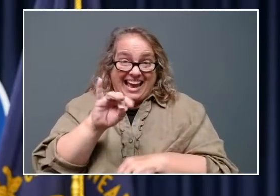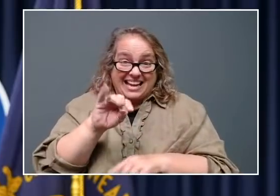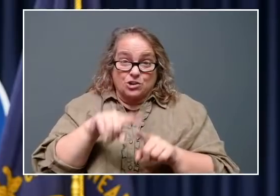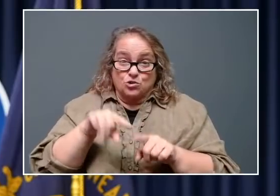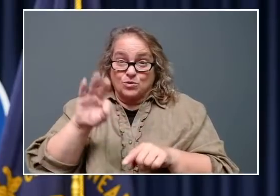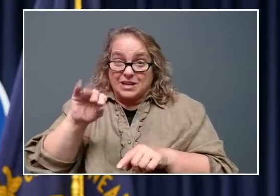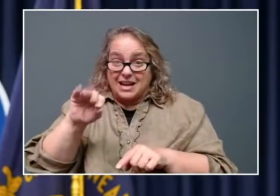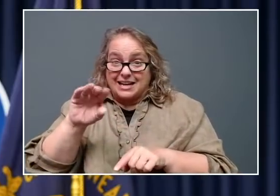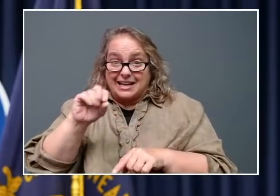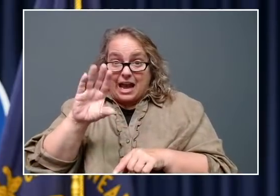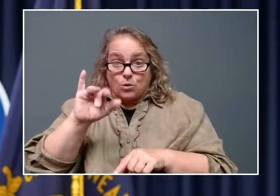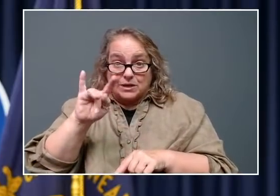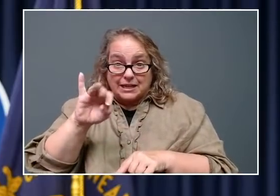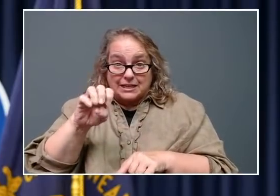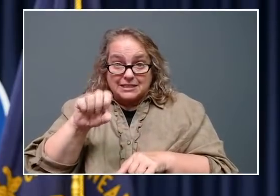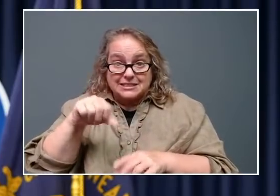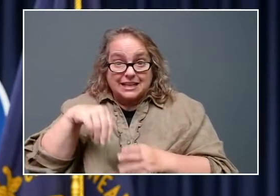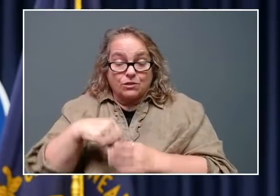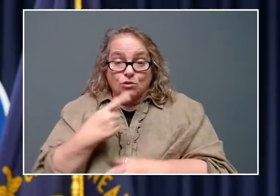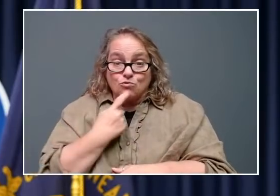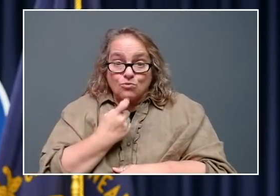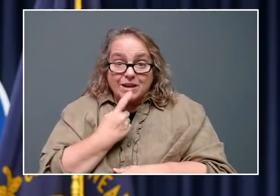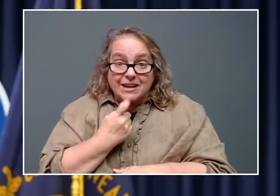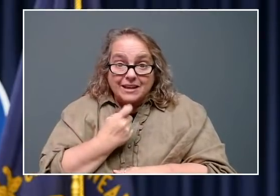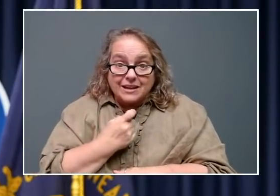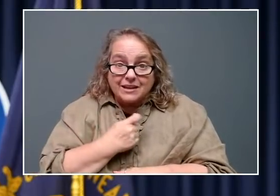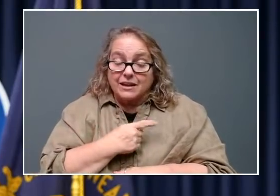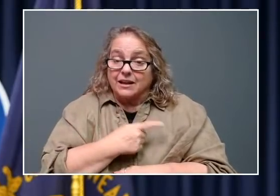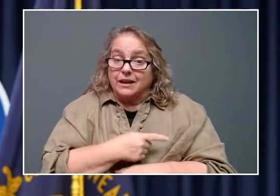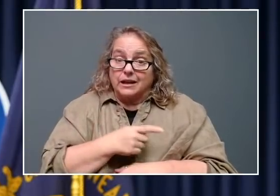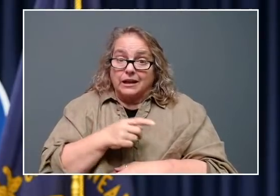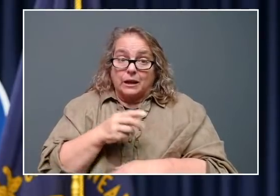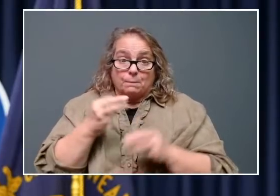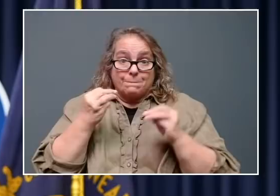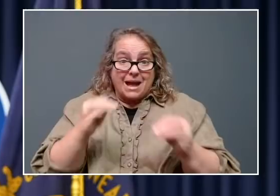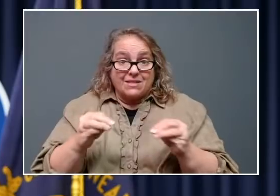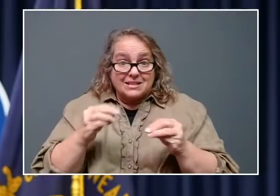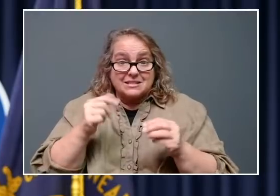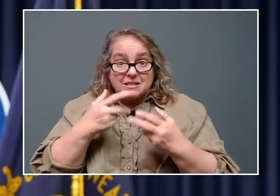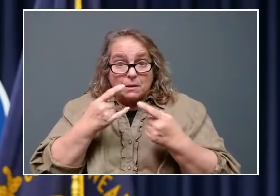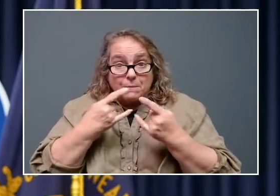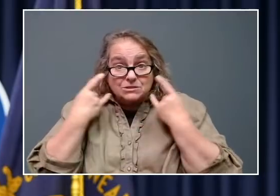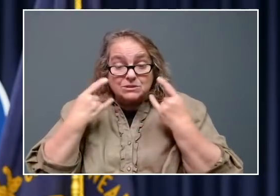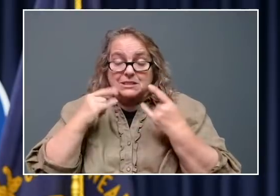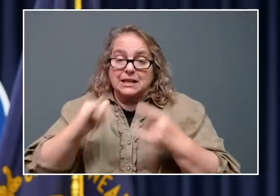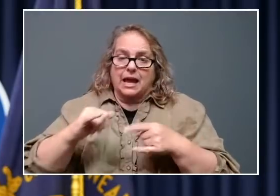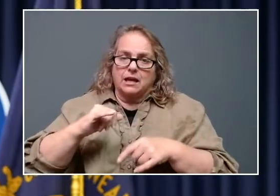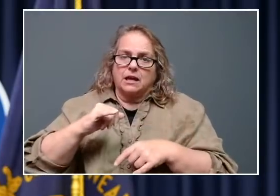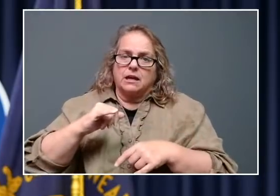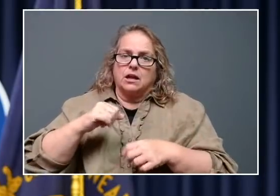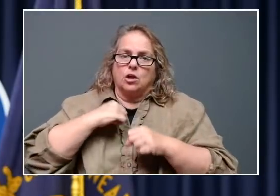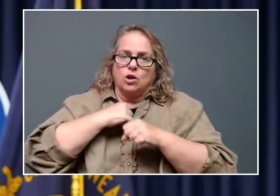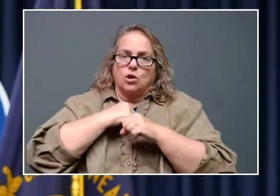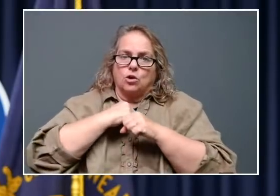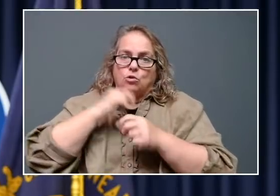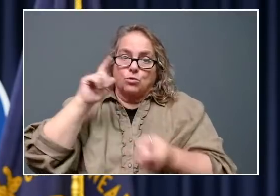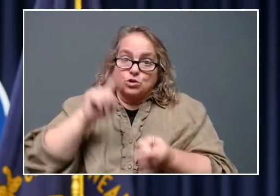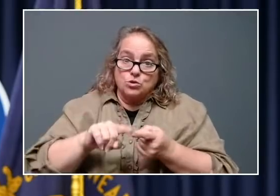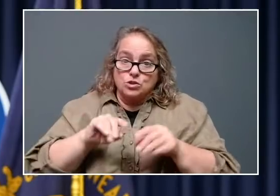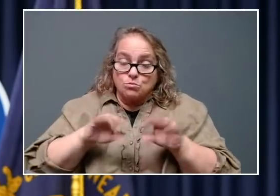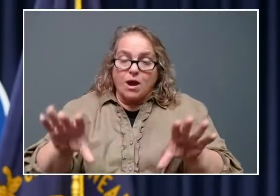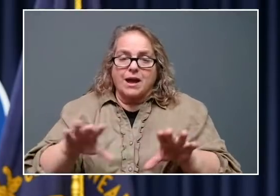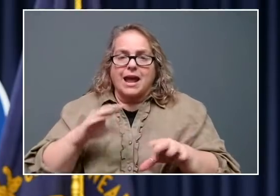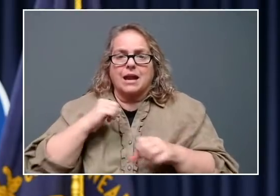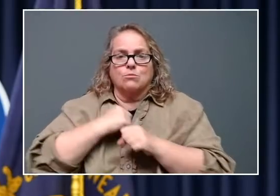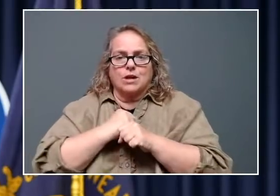These are methods that not only can reduce the spread, but protect your workforce. So I was asked the question, especially when cases were going